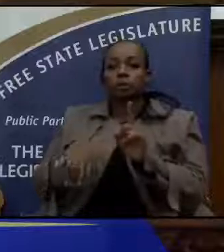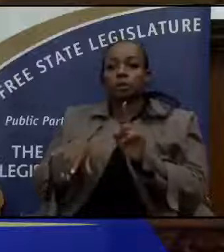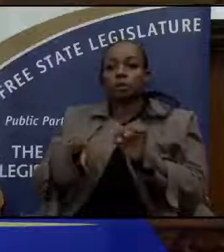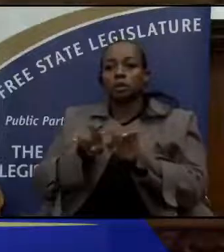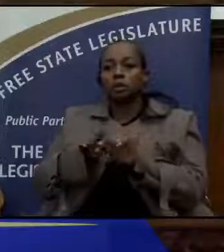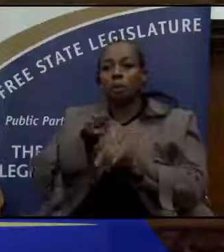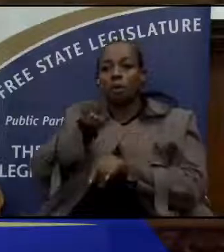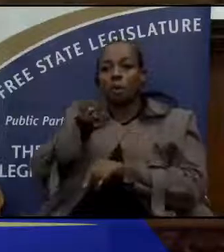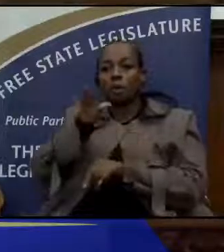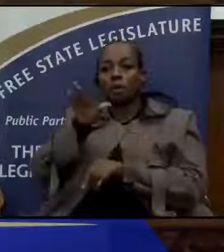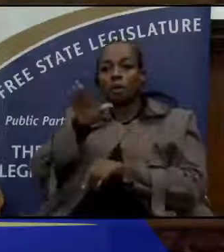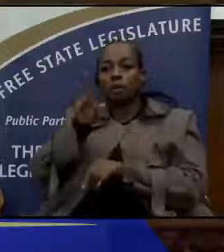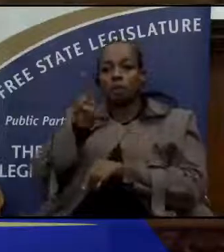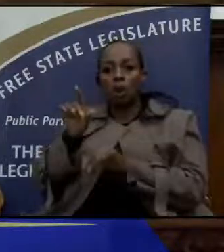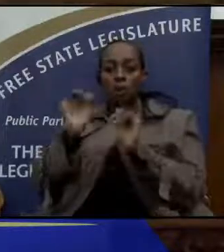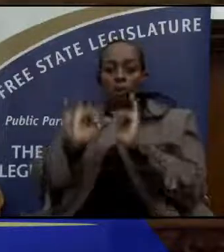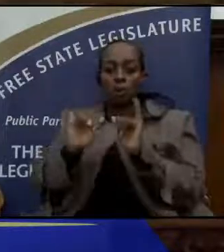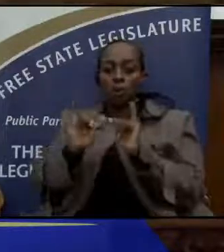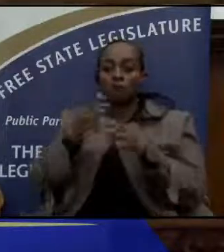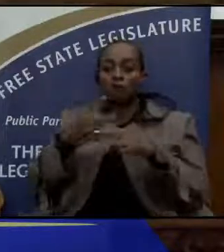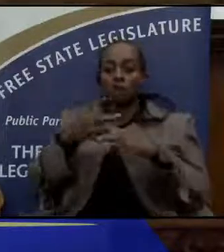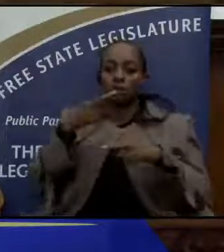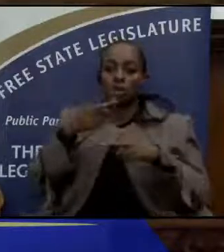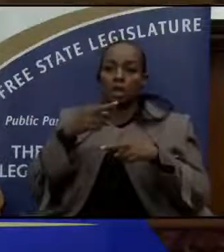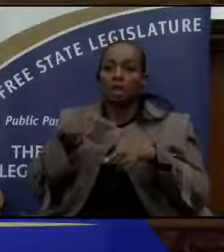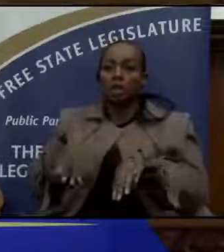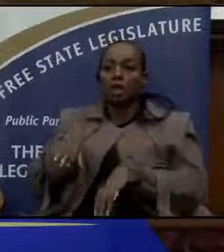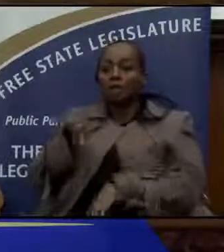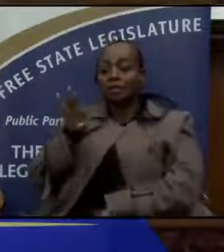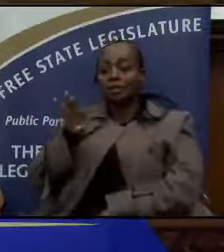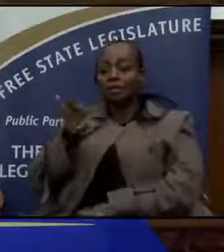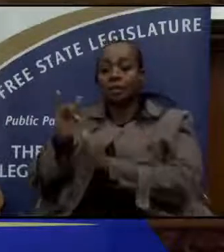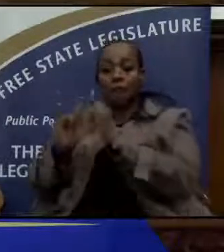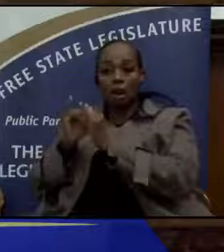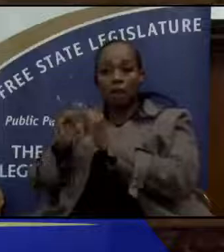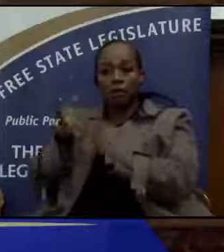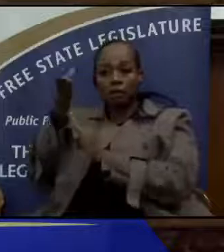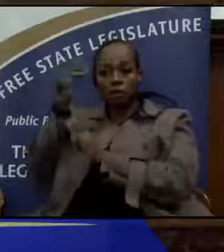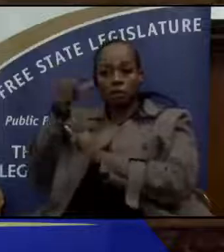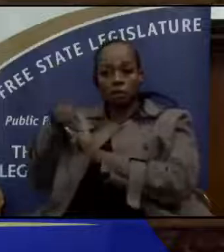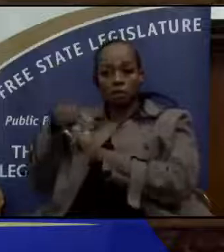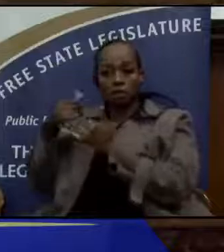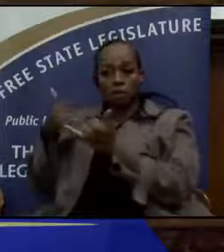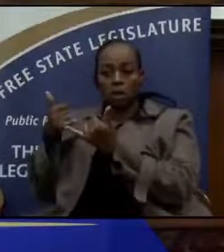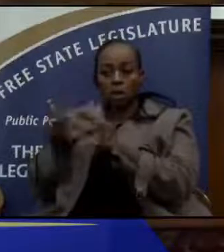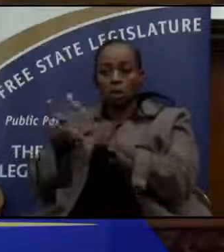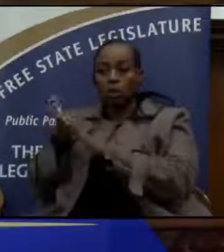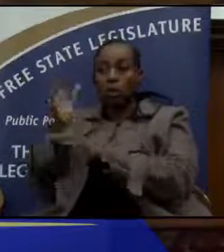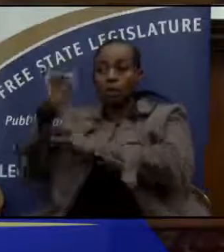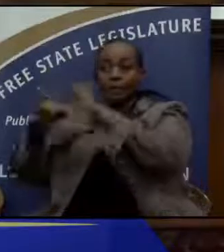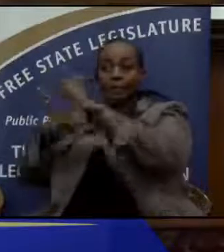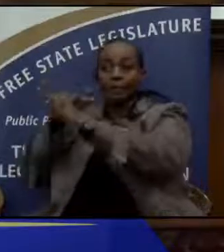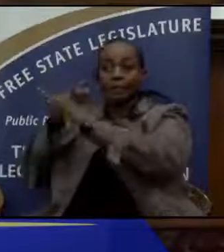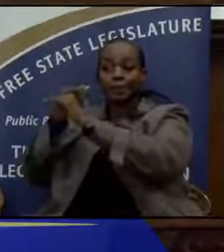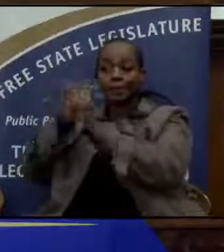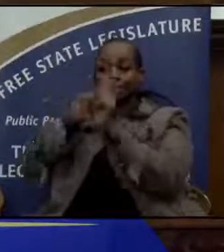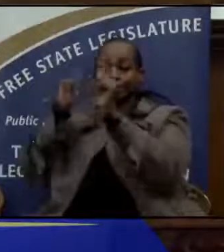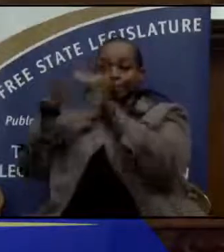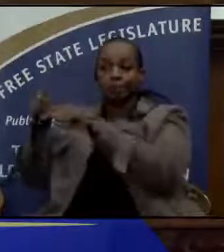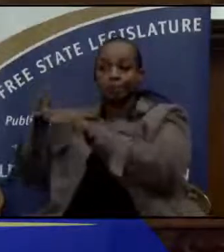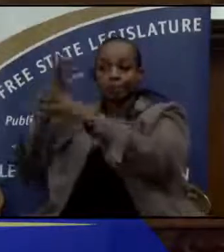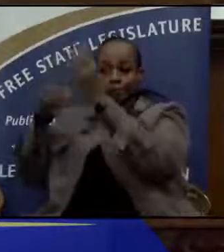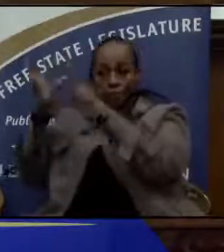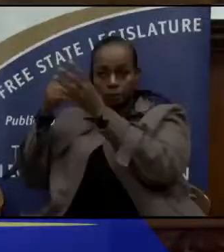181 are awaiting their results. 311 students are studying internationally as we